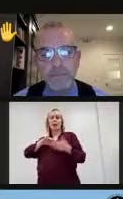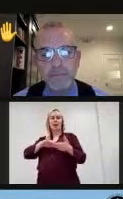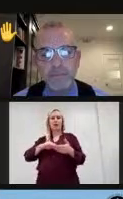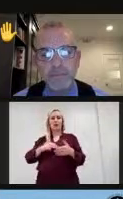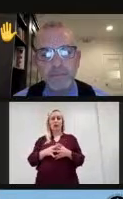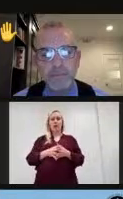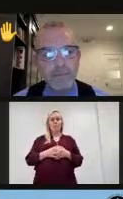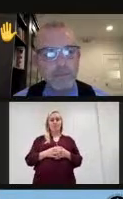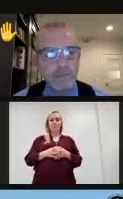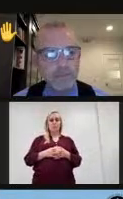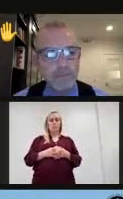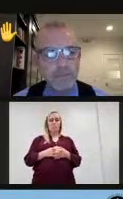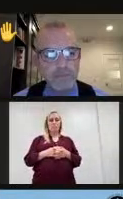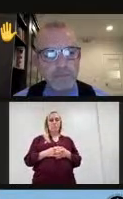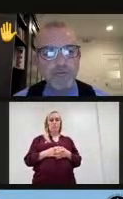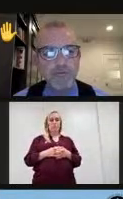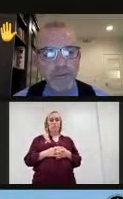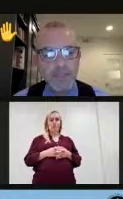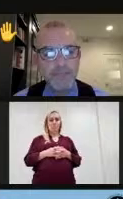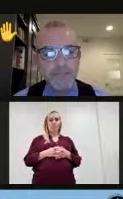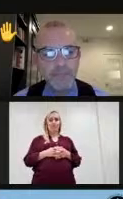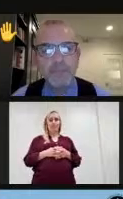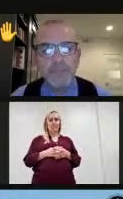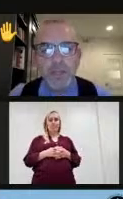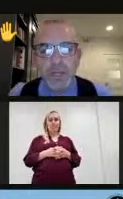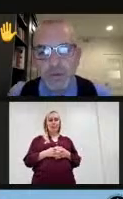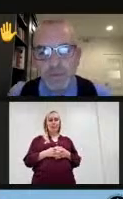How about we let Alice wordsmith her